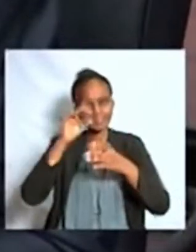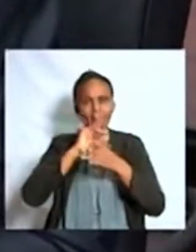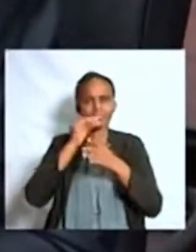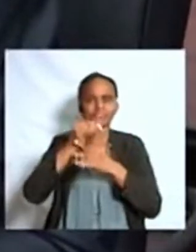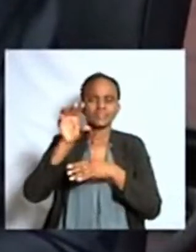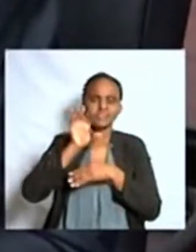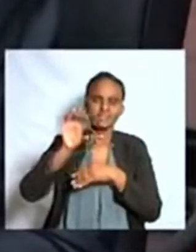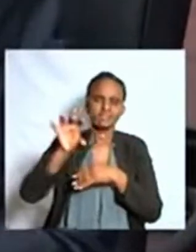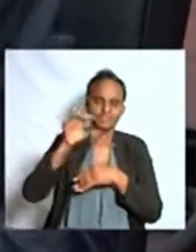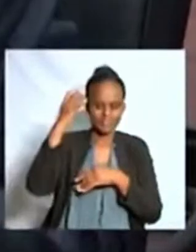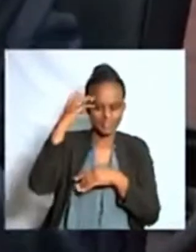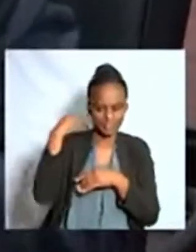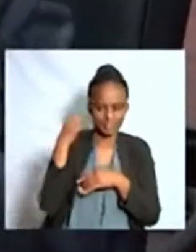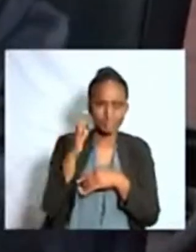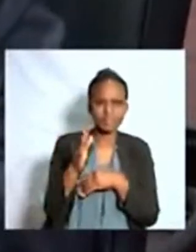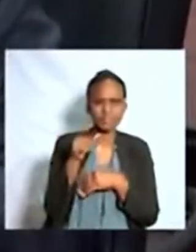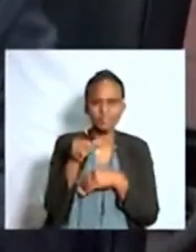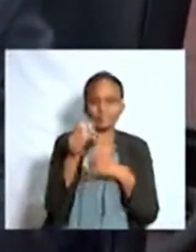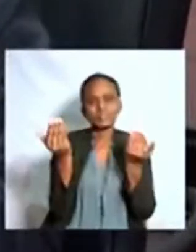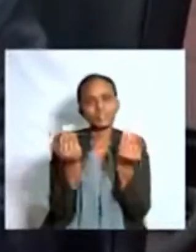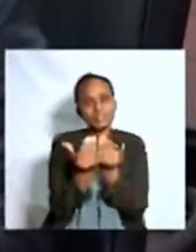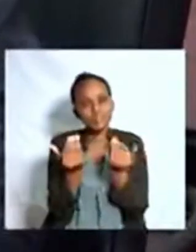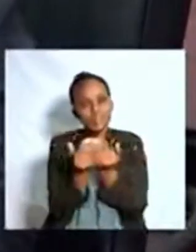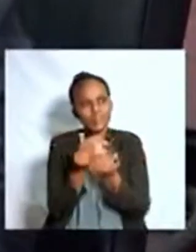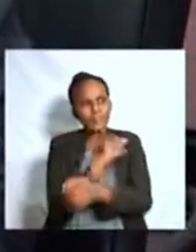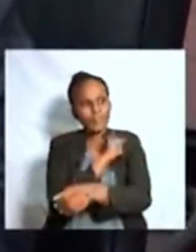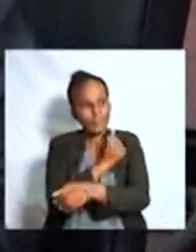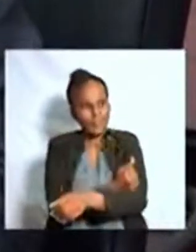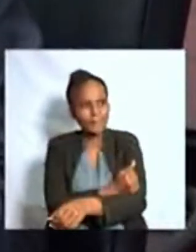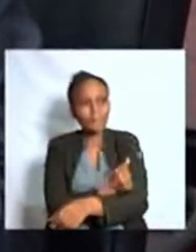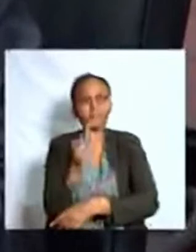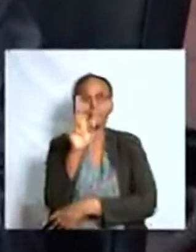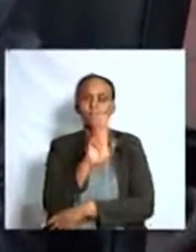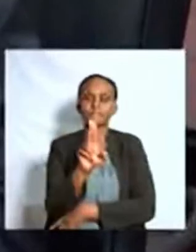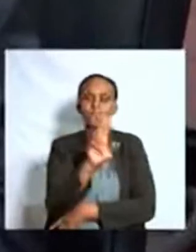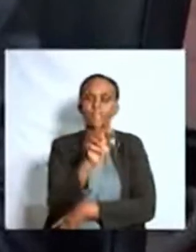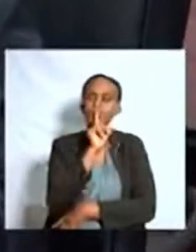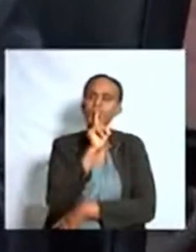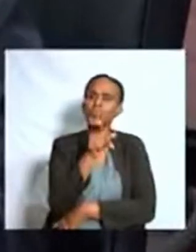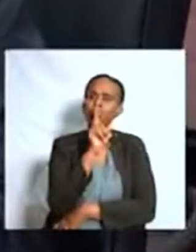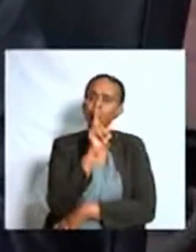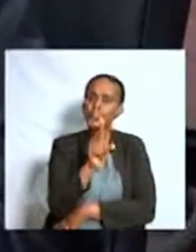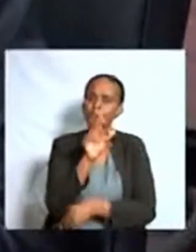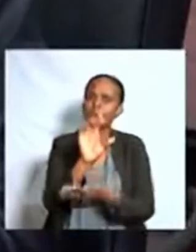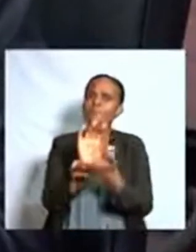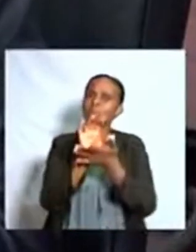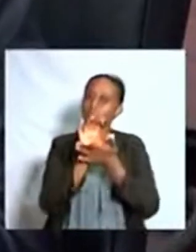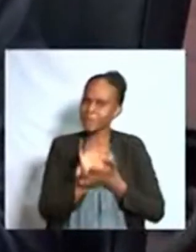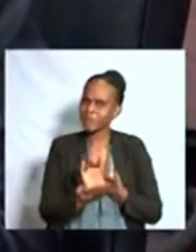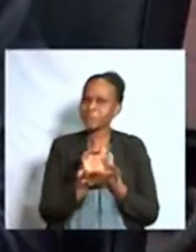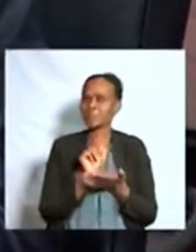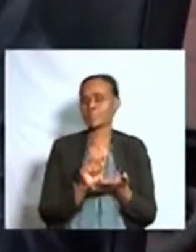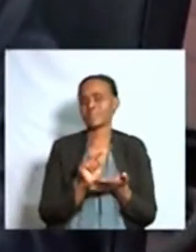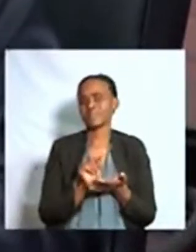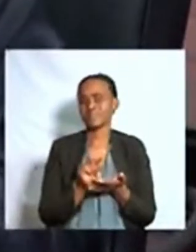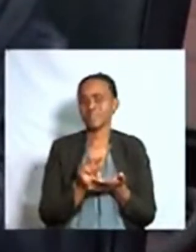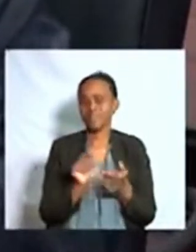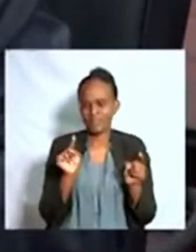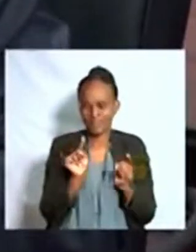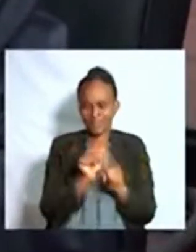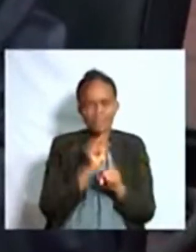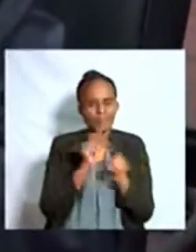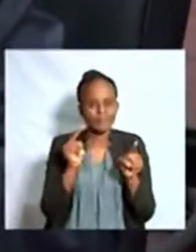provincial local government officer seeking authority to use genuinely to borrow? And they